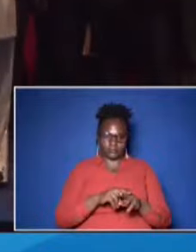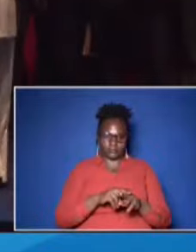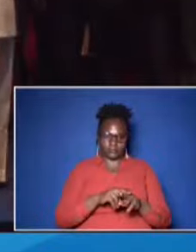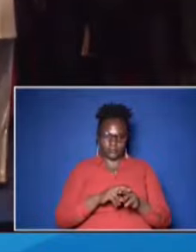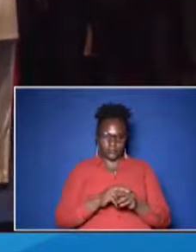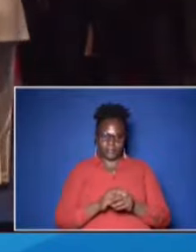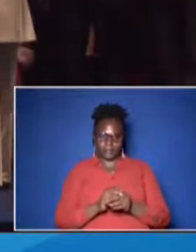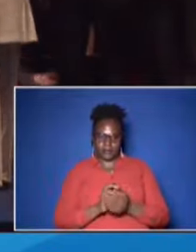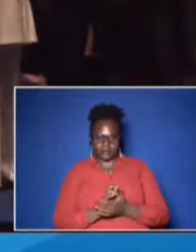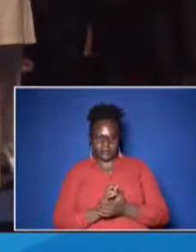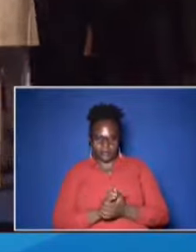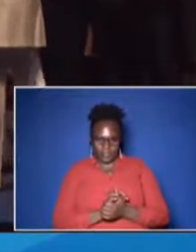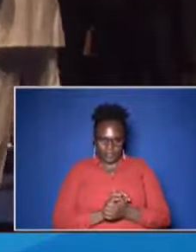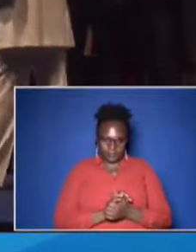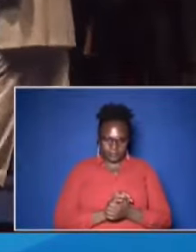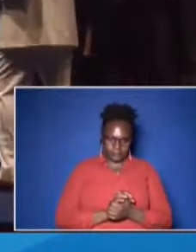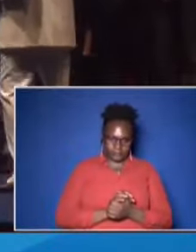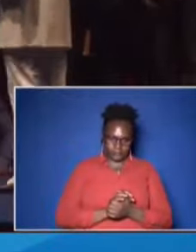here